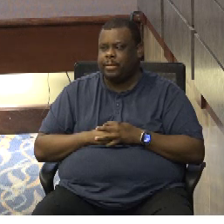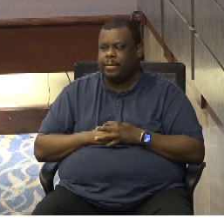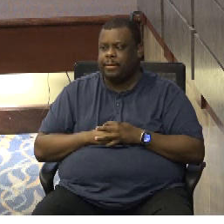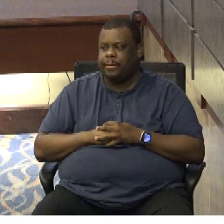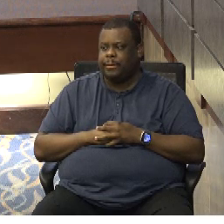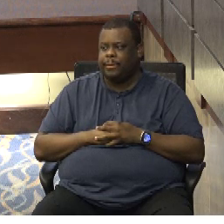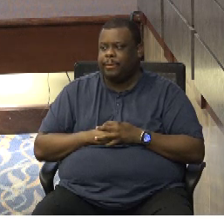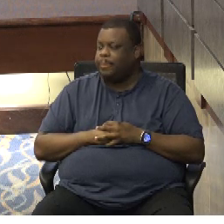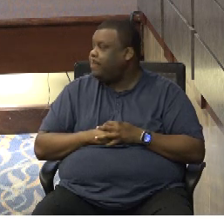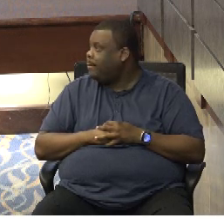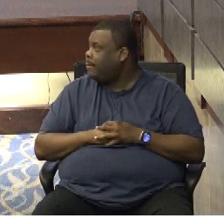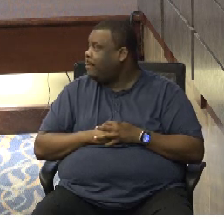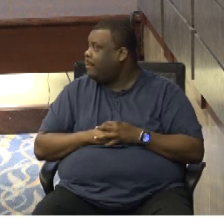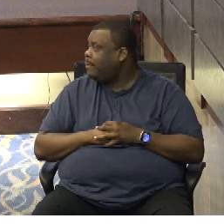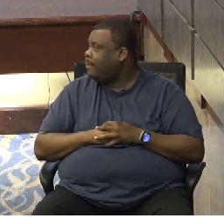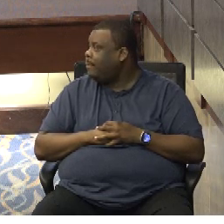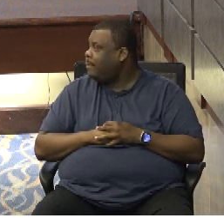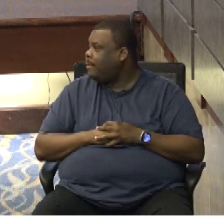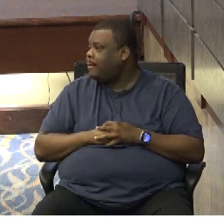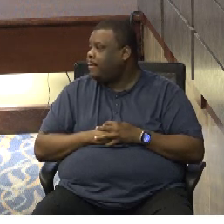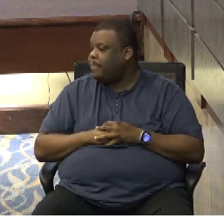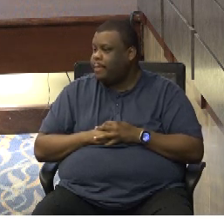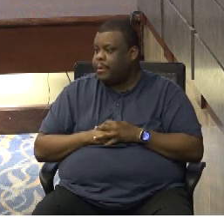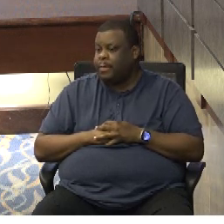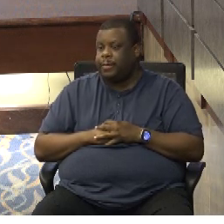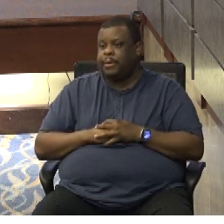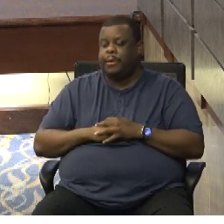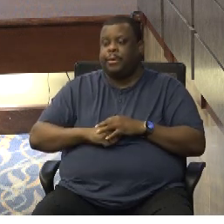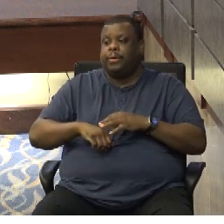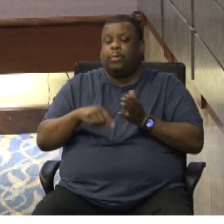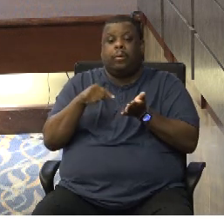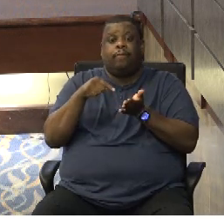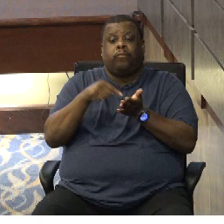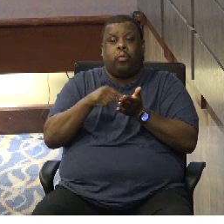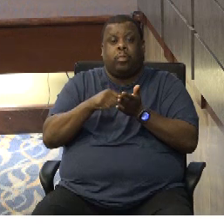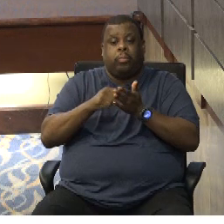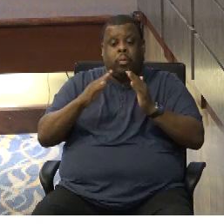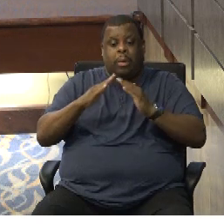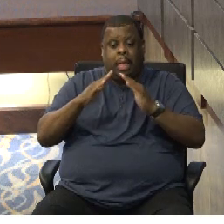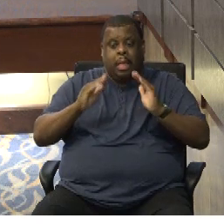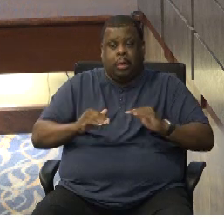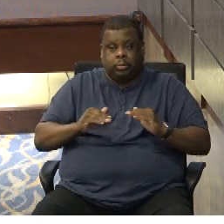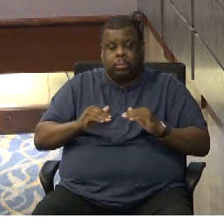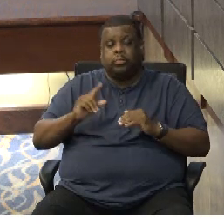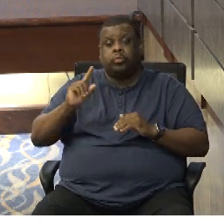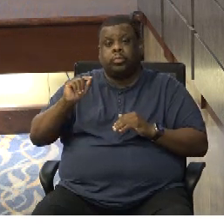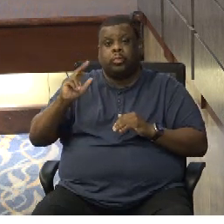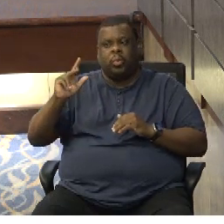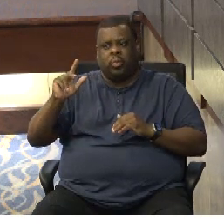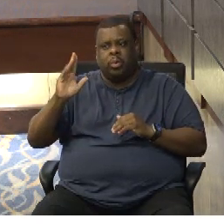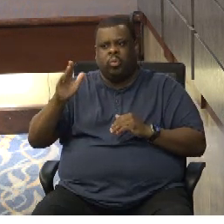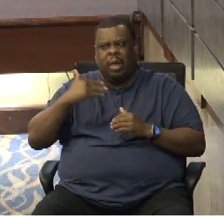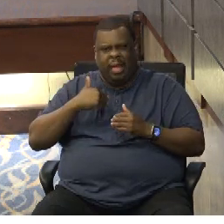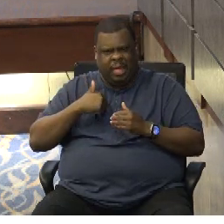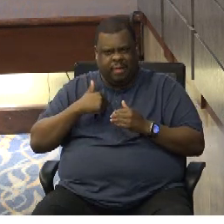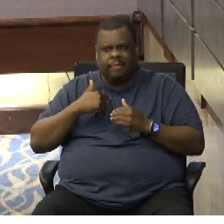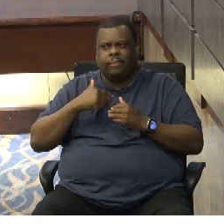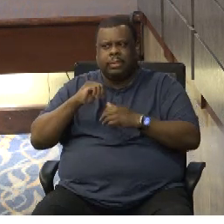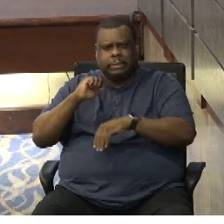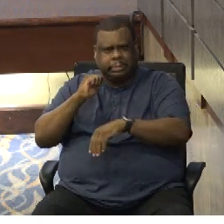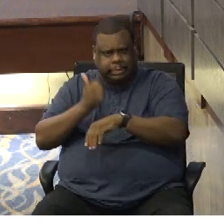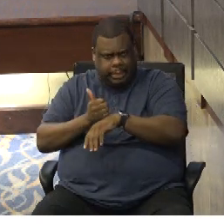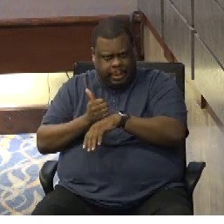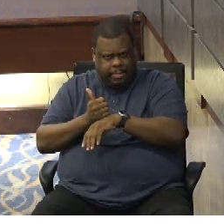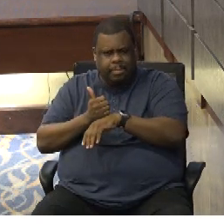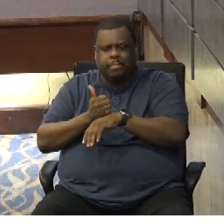In regards to affordable housing, we have a project expected to begin in October of 2023, which is the